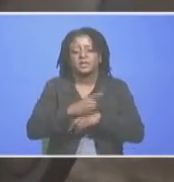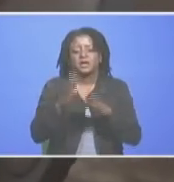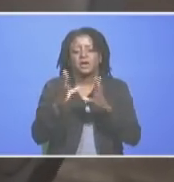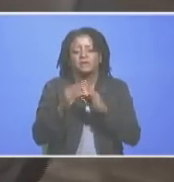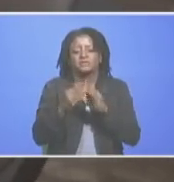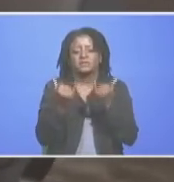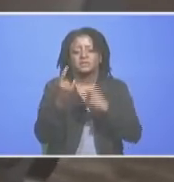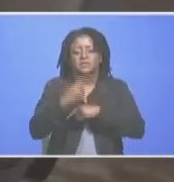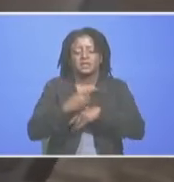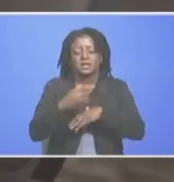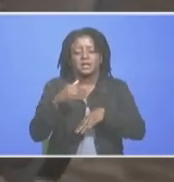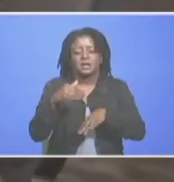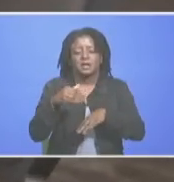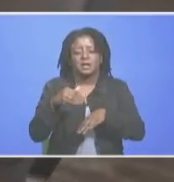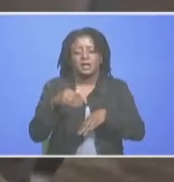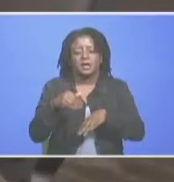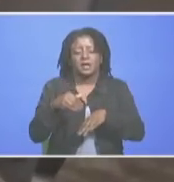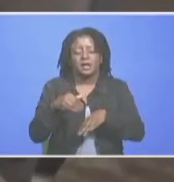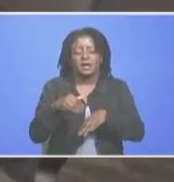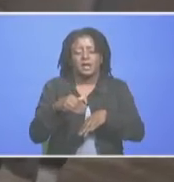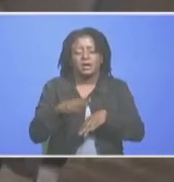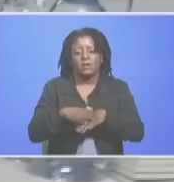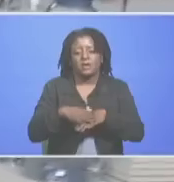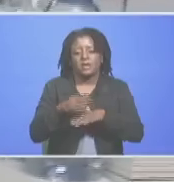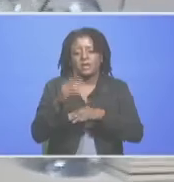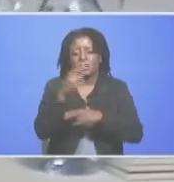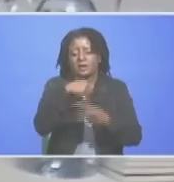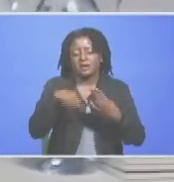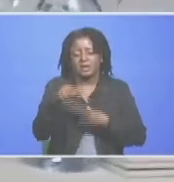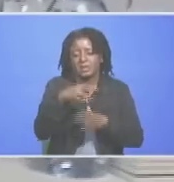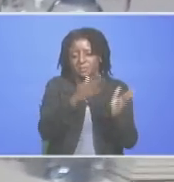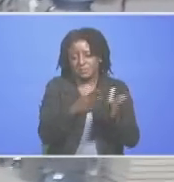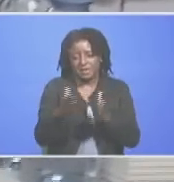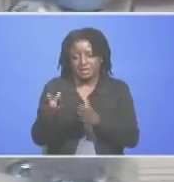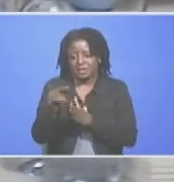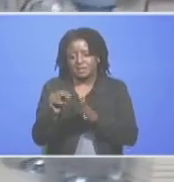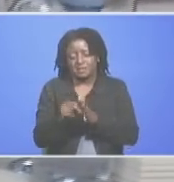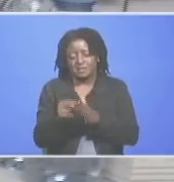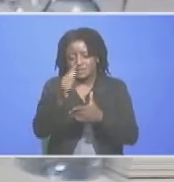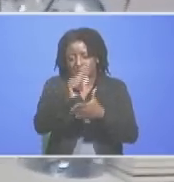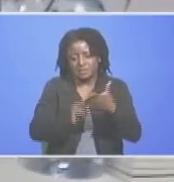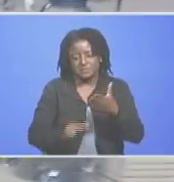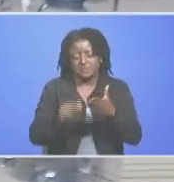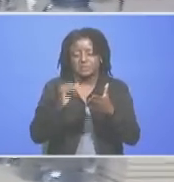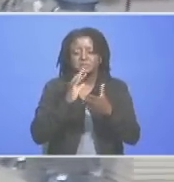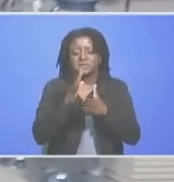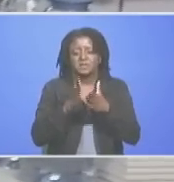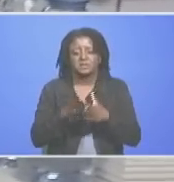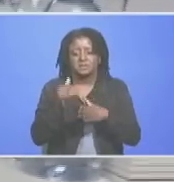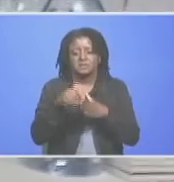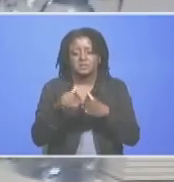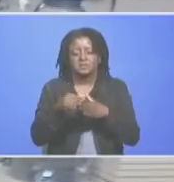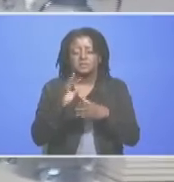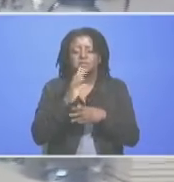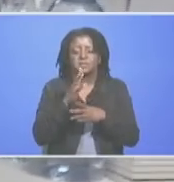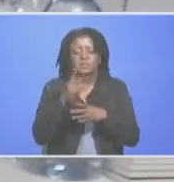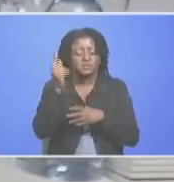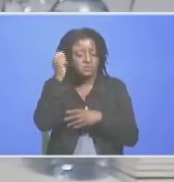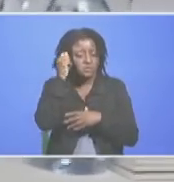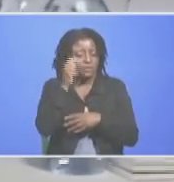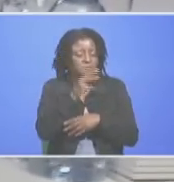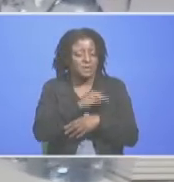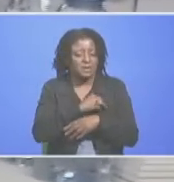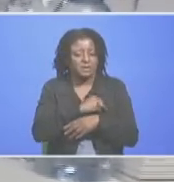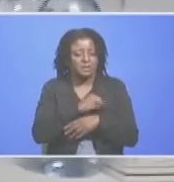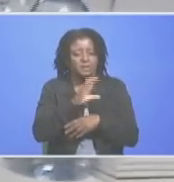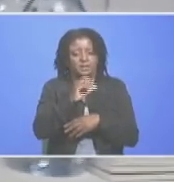on hurricane preparedness and natural disasters. The list of speakers included Cala's president, Tony Mackard, Cable Bahamas